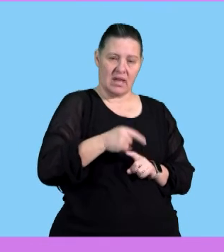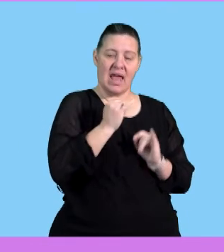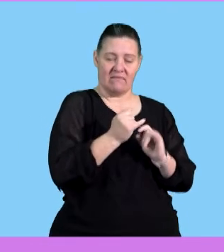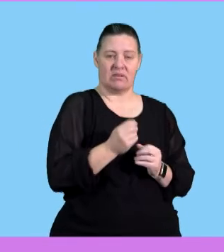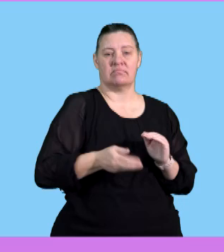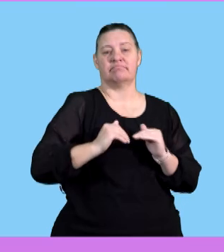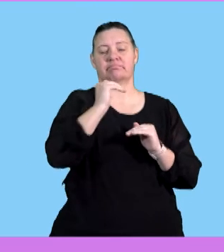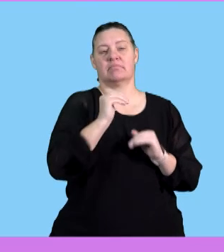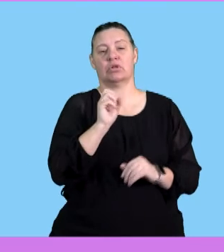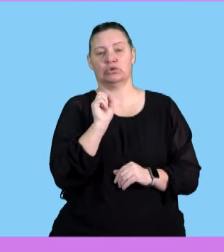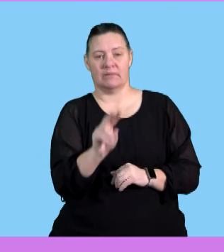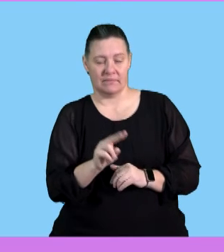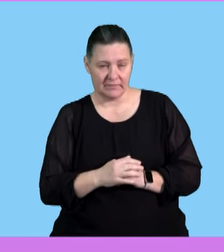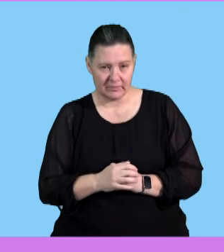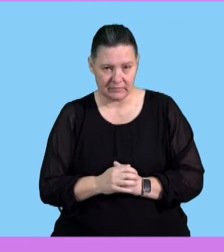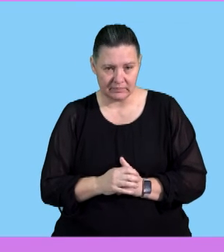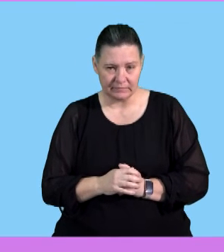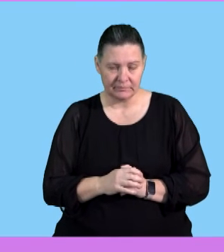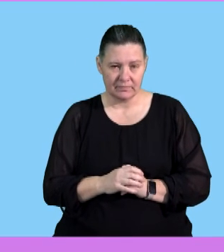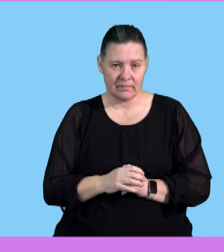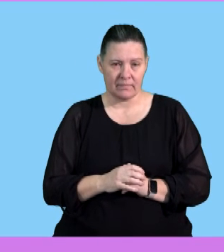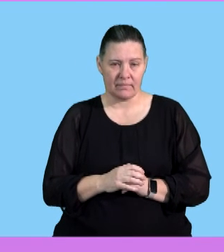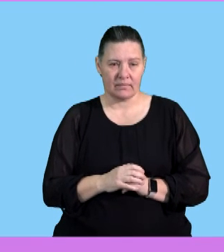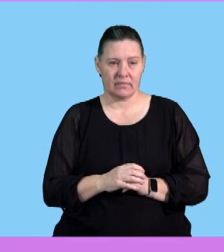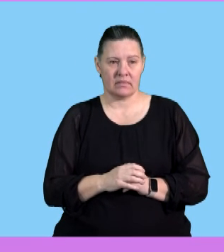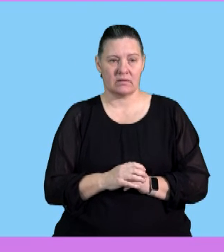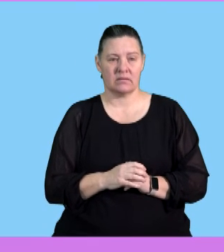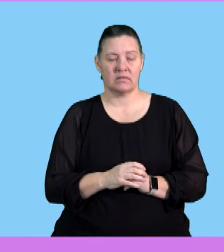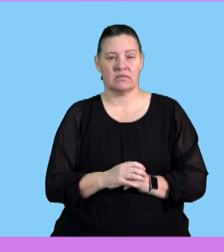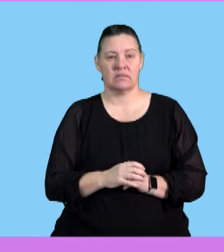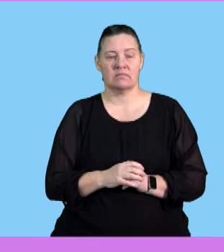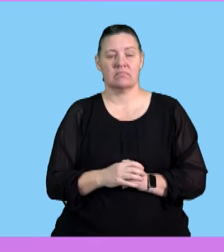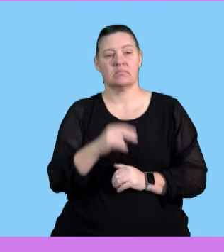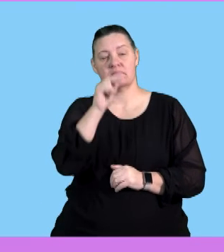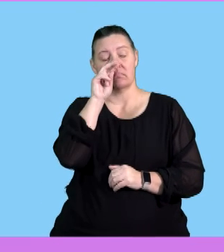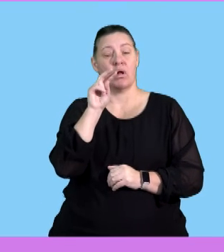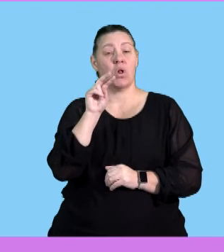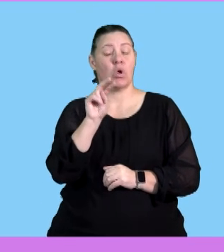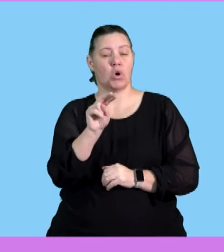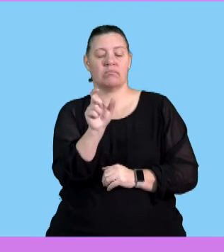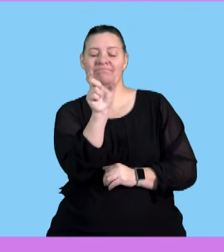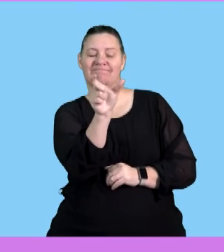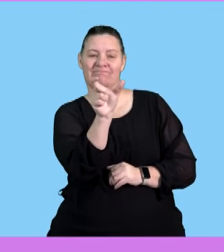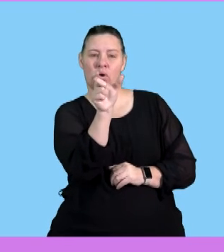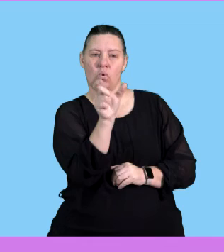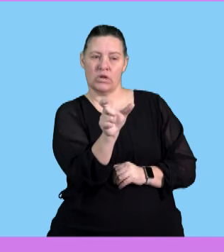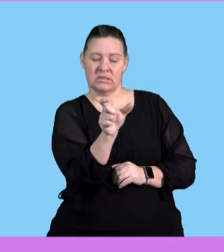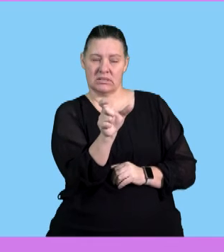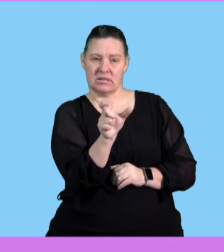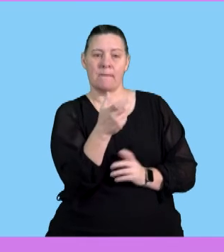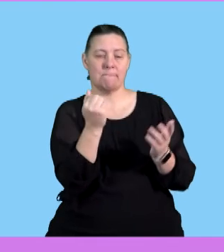we just round it off to the nearest whole number. Right. So now looking at